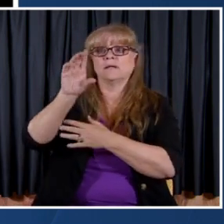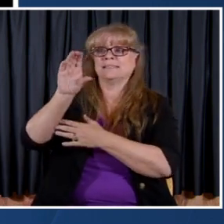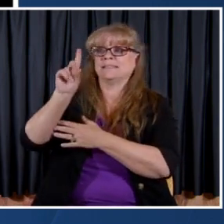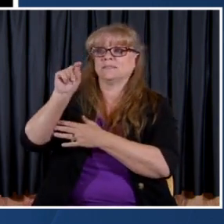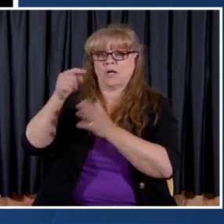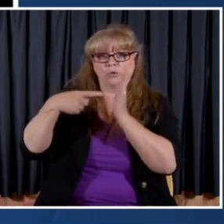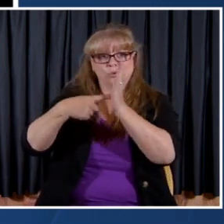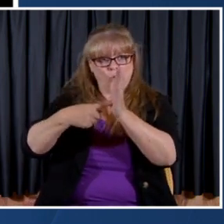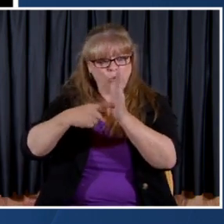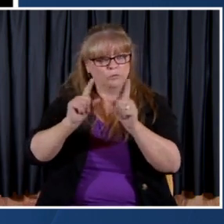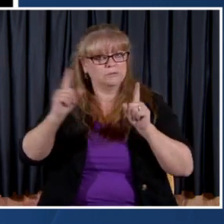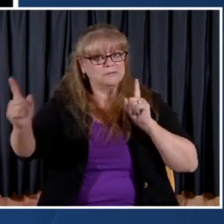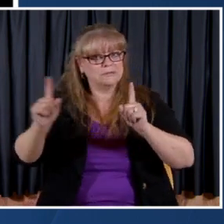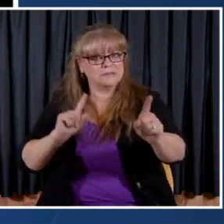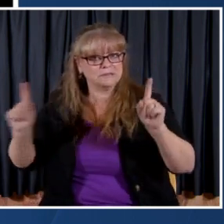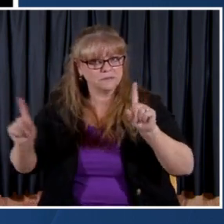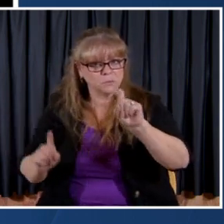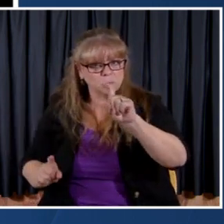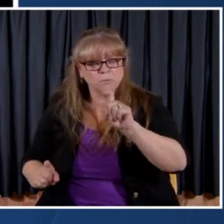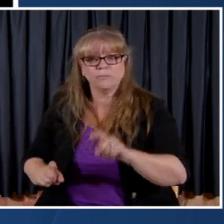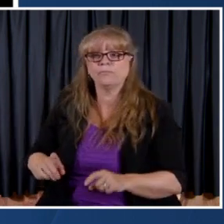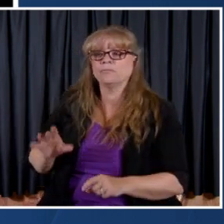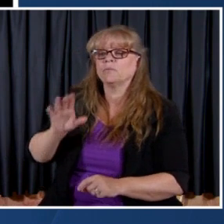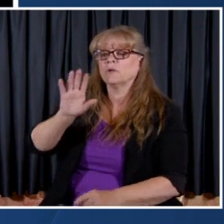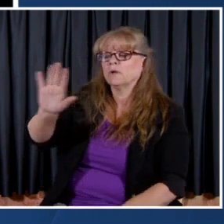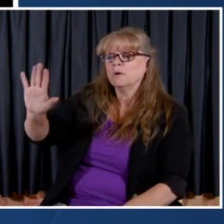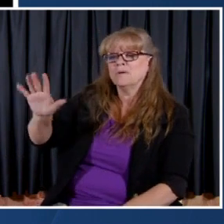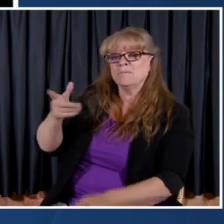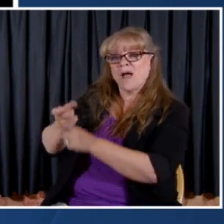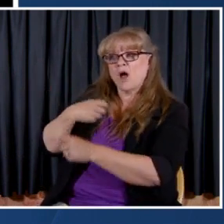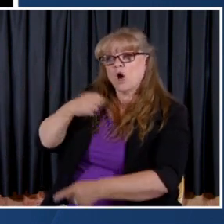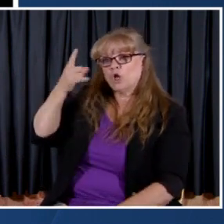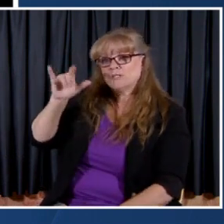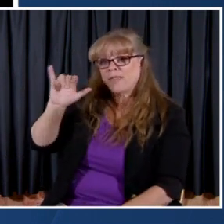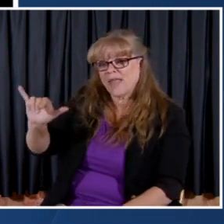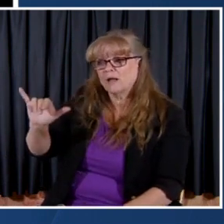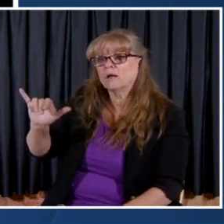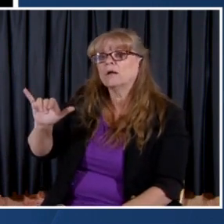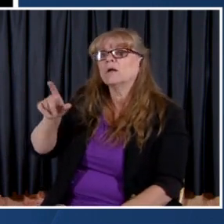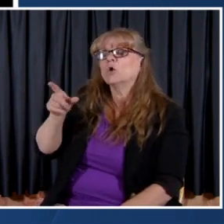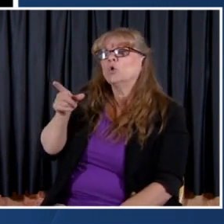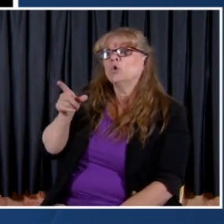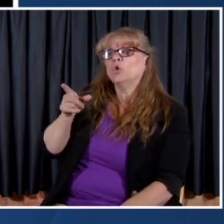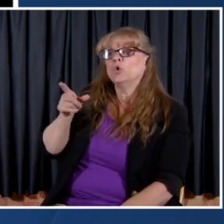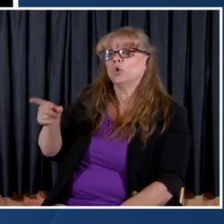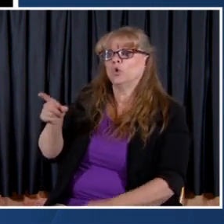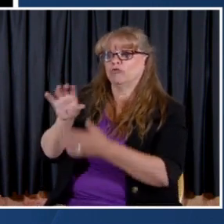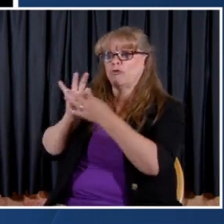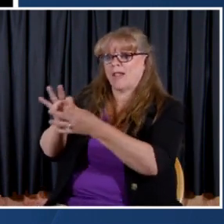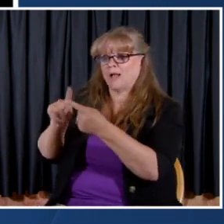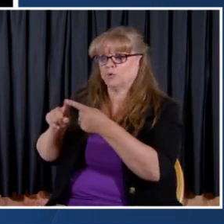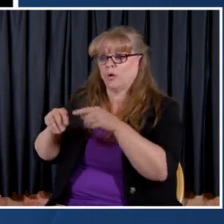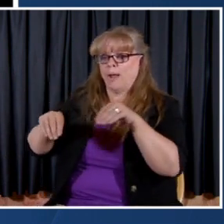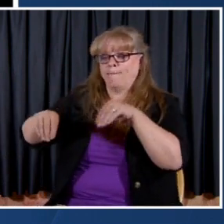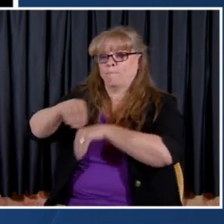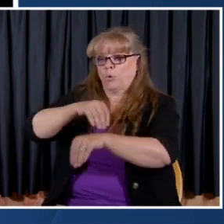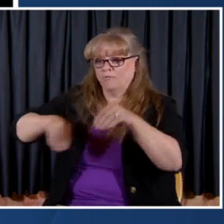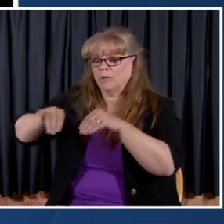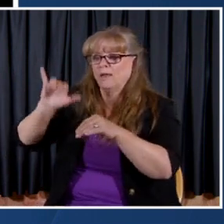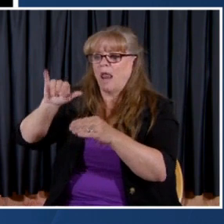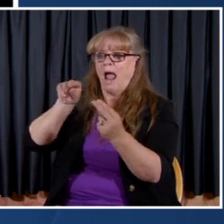use mobility data. Some of that is the highway and CDOT data. Some of that is the cell phone data through Google and